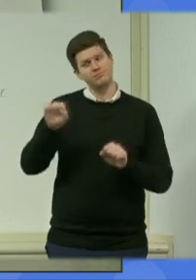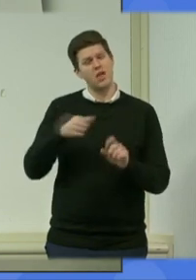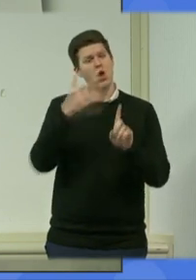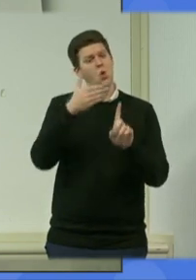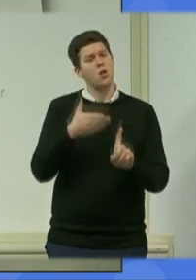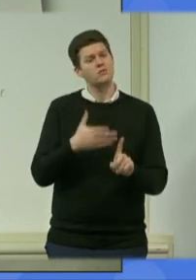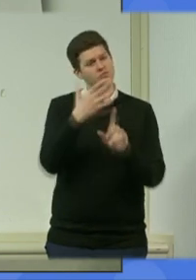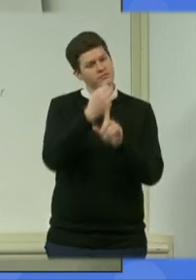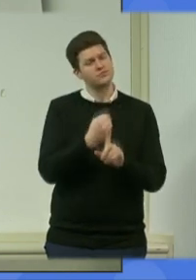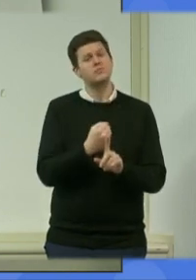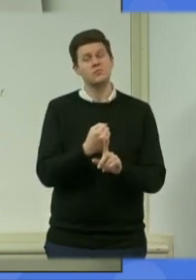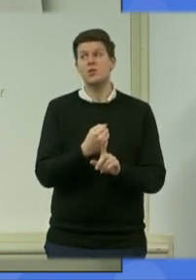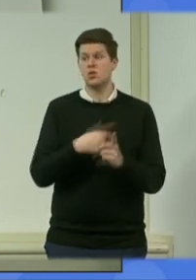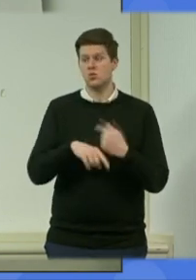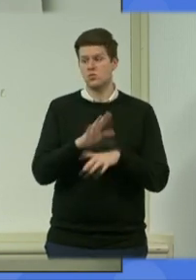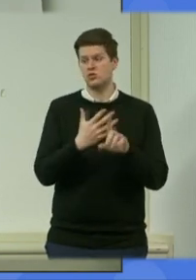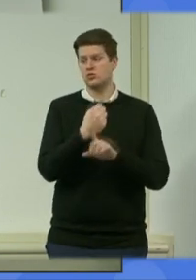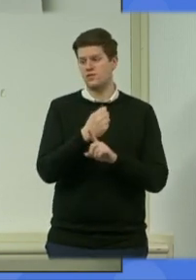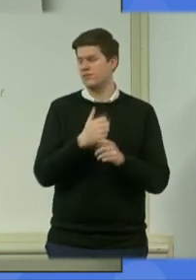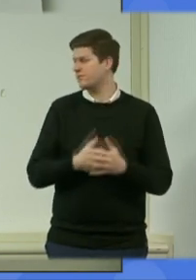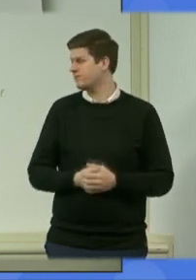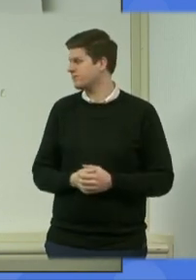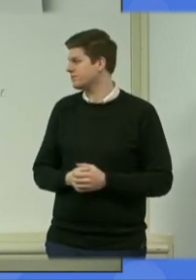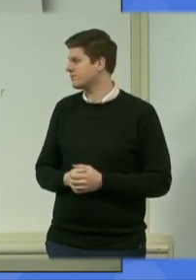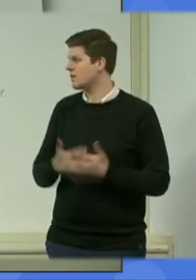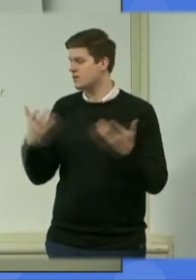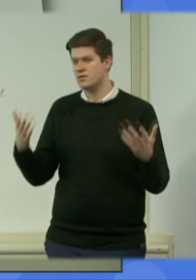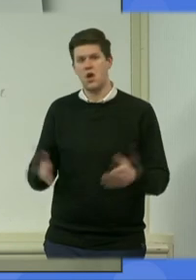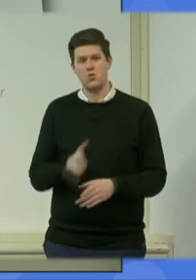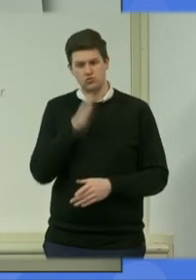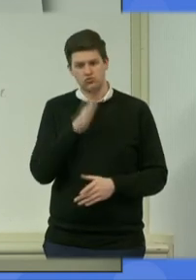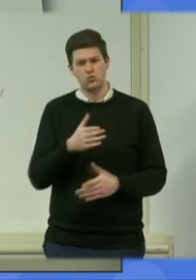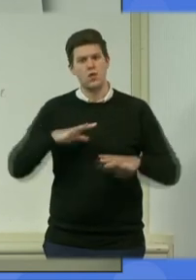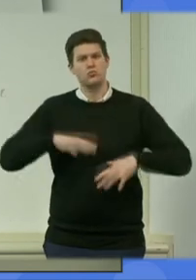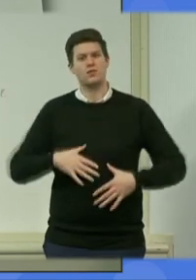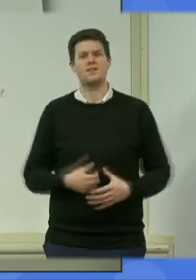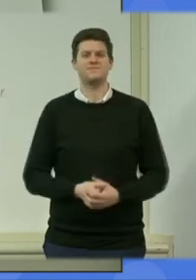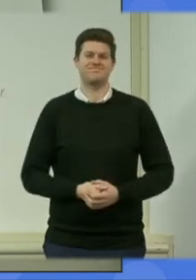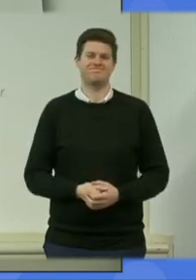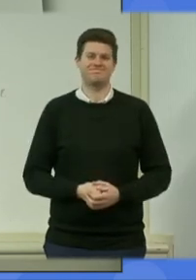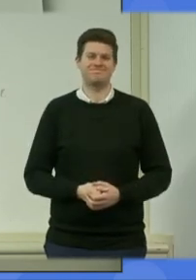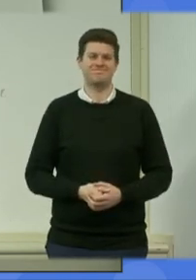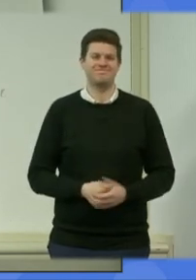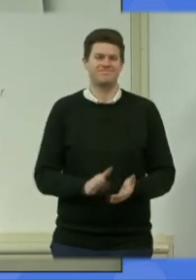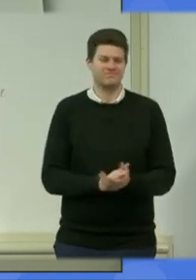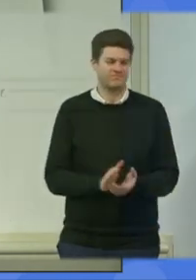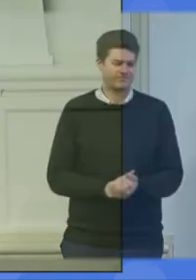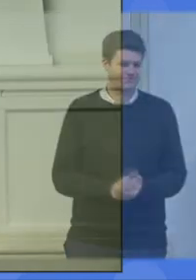effects that tax can have as well. And we now go straight into the break. Yes.